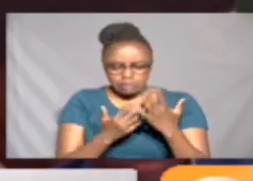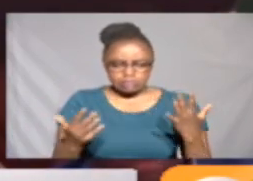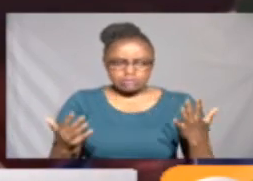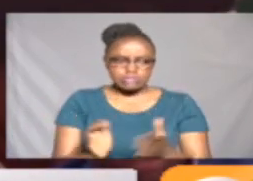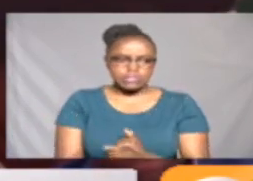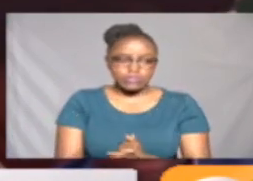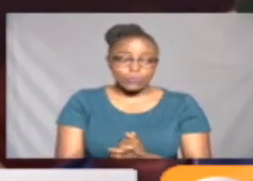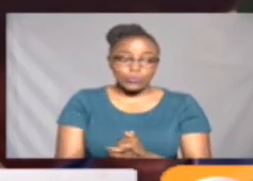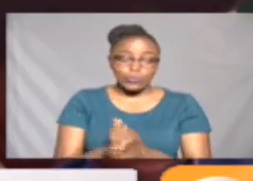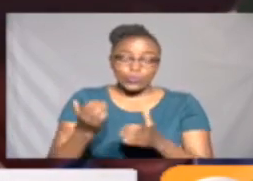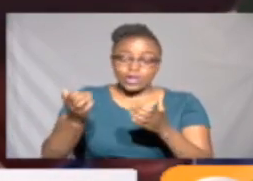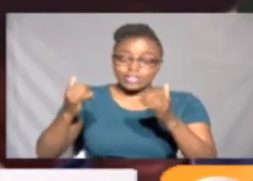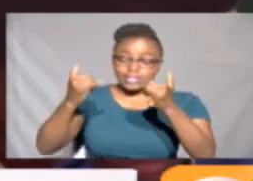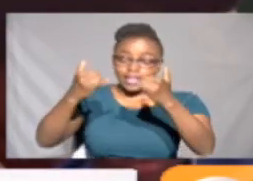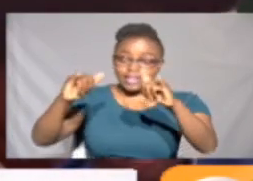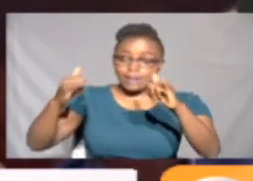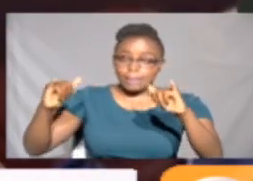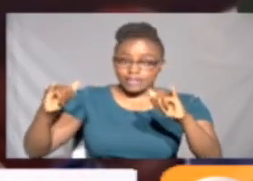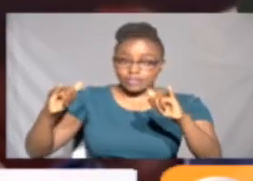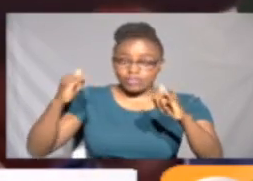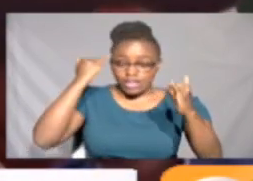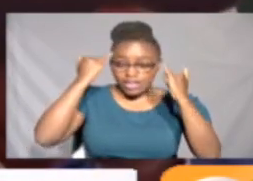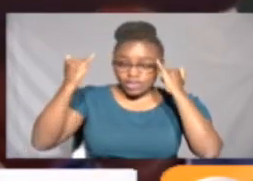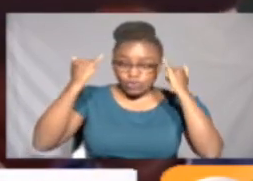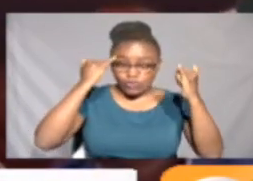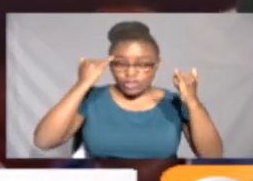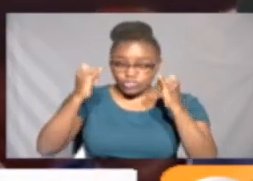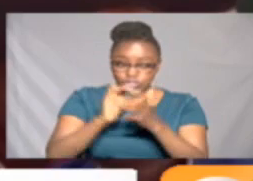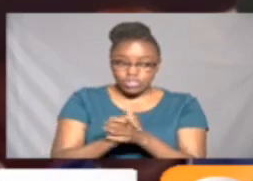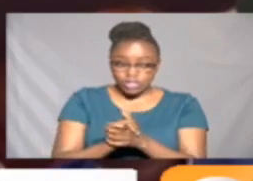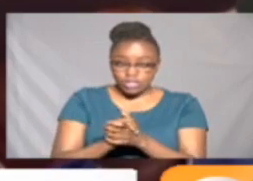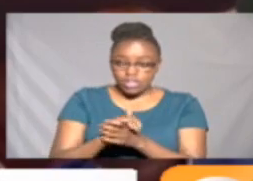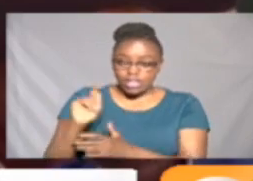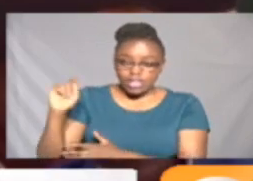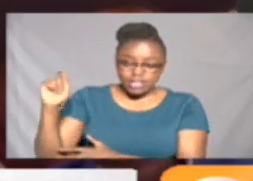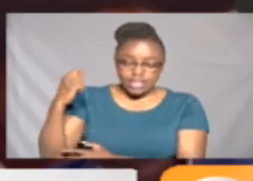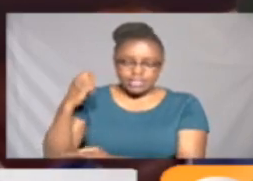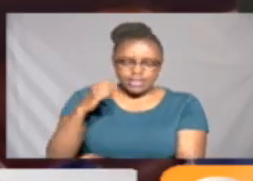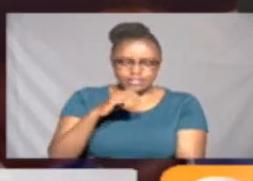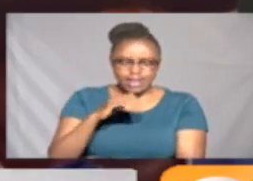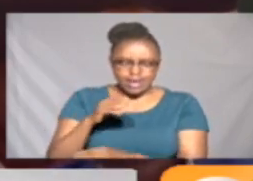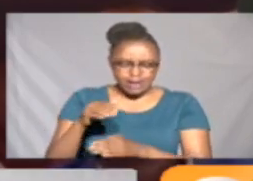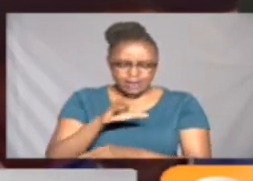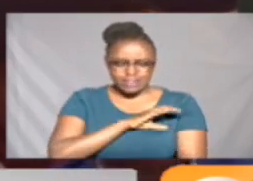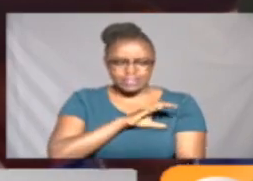we need independent innovation with Kenyan characteristics.